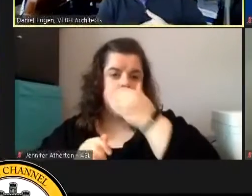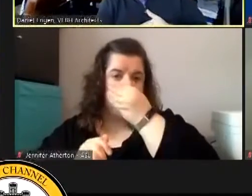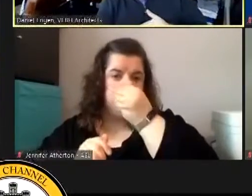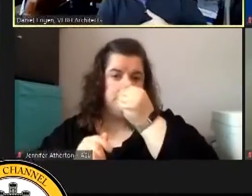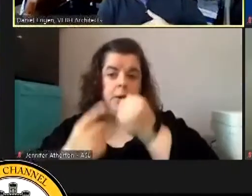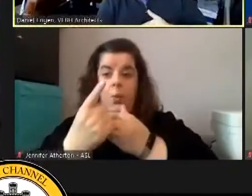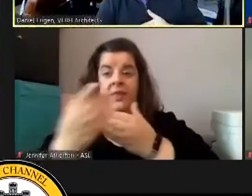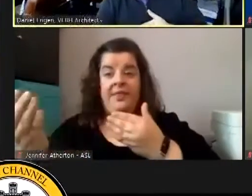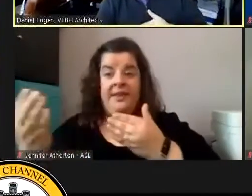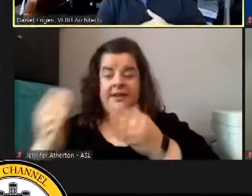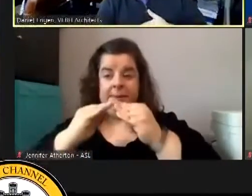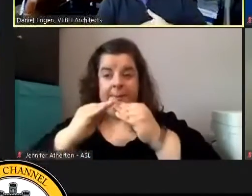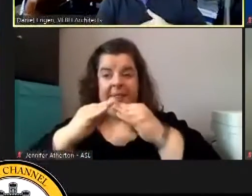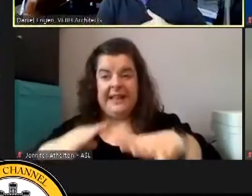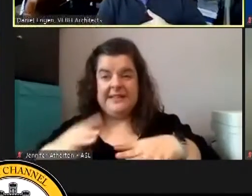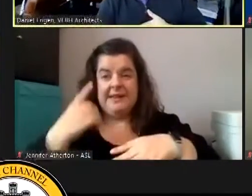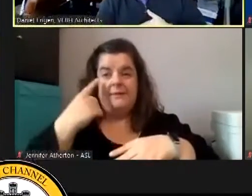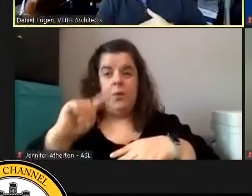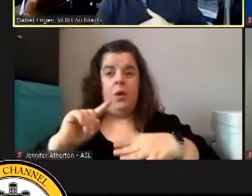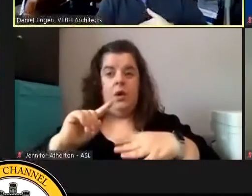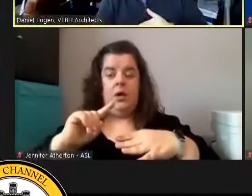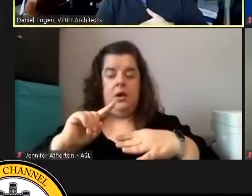the seminary is that